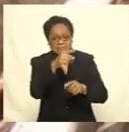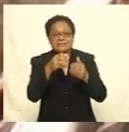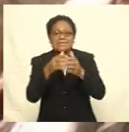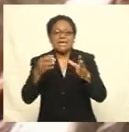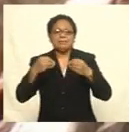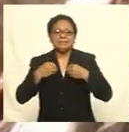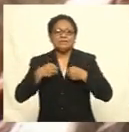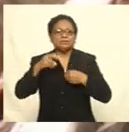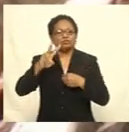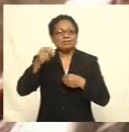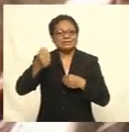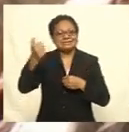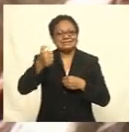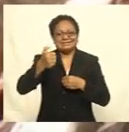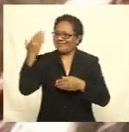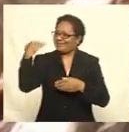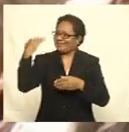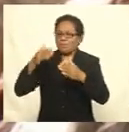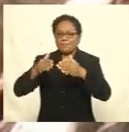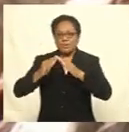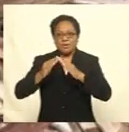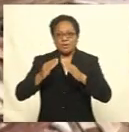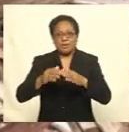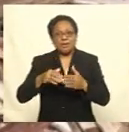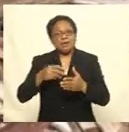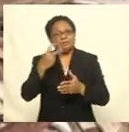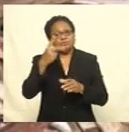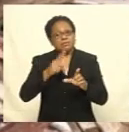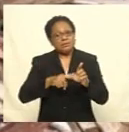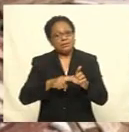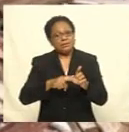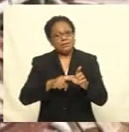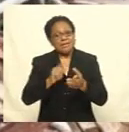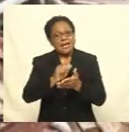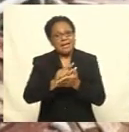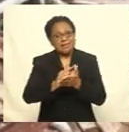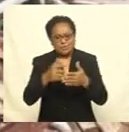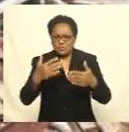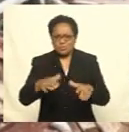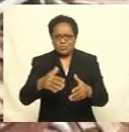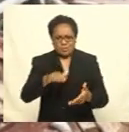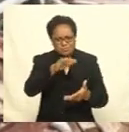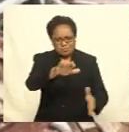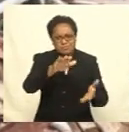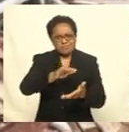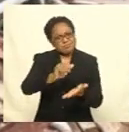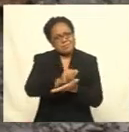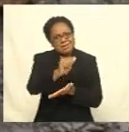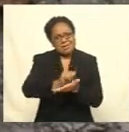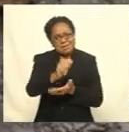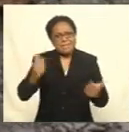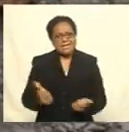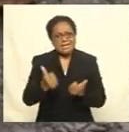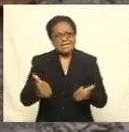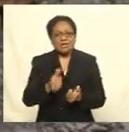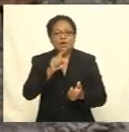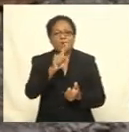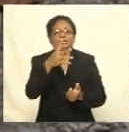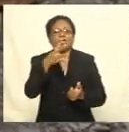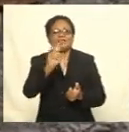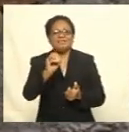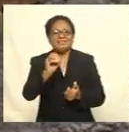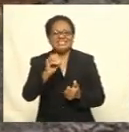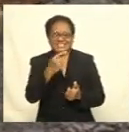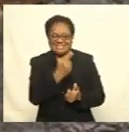years later, he was making as much as 200 to 300 bundles a week, selling them at $1.50 each to nearby homes